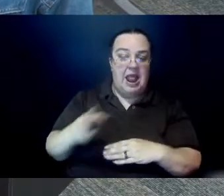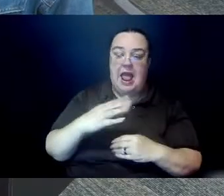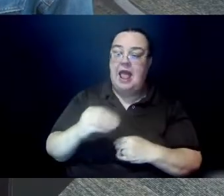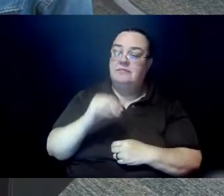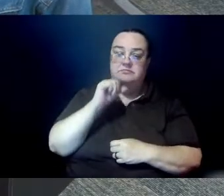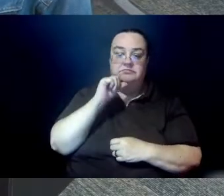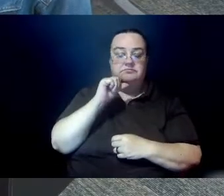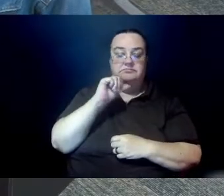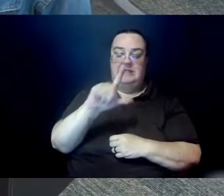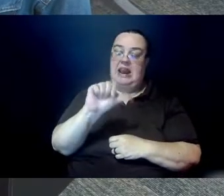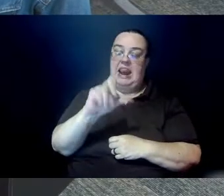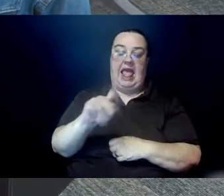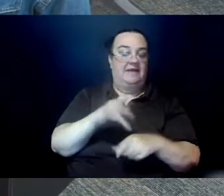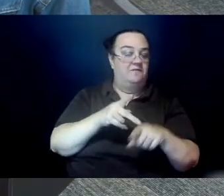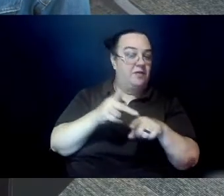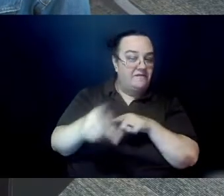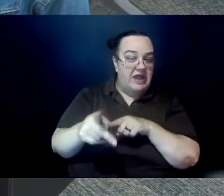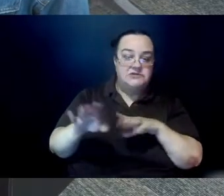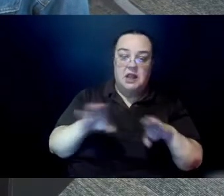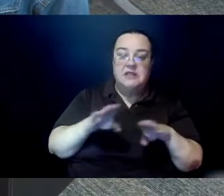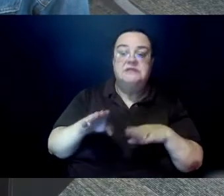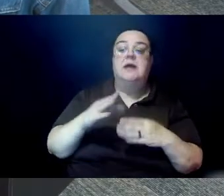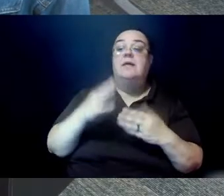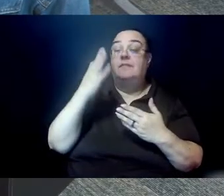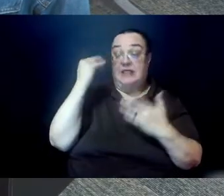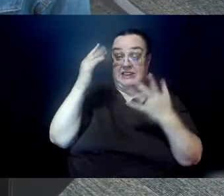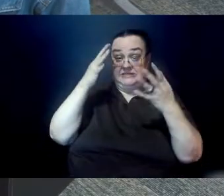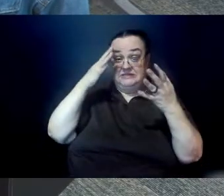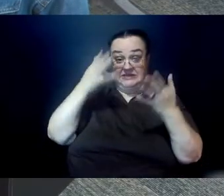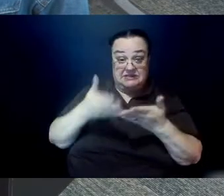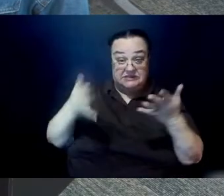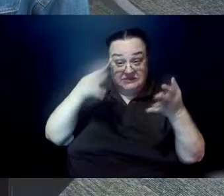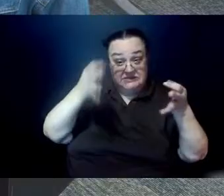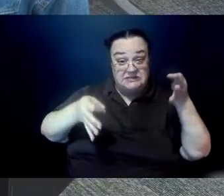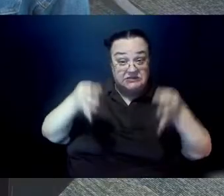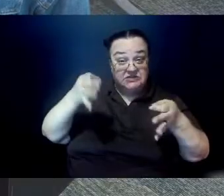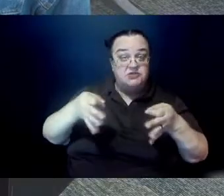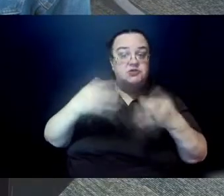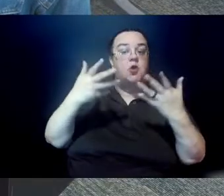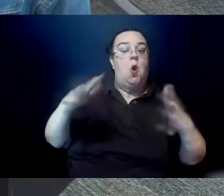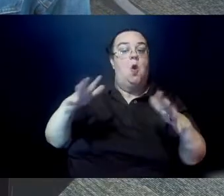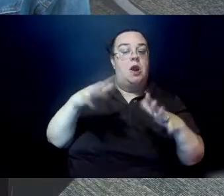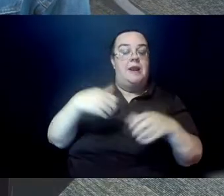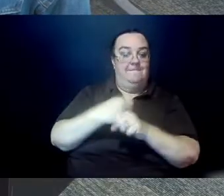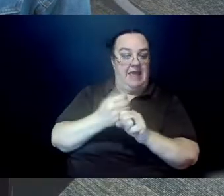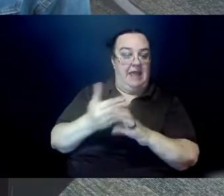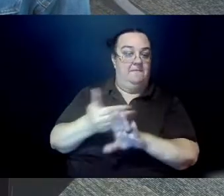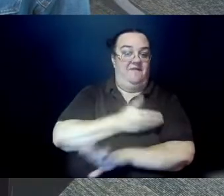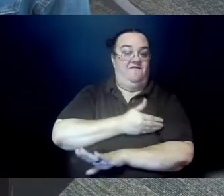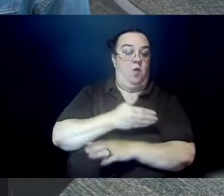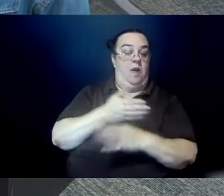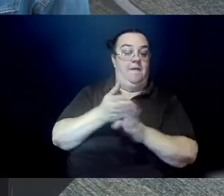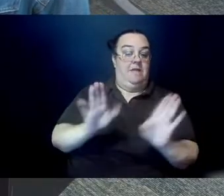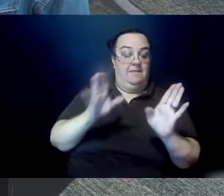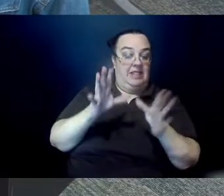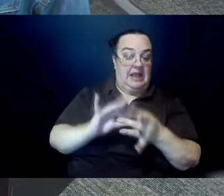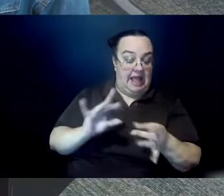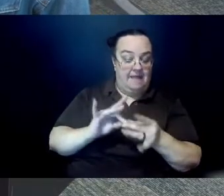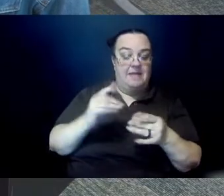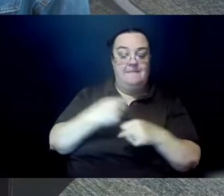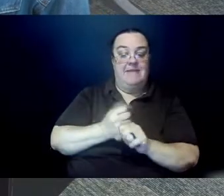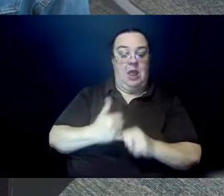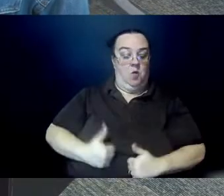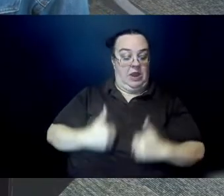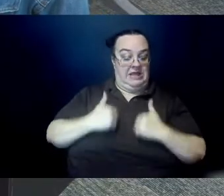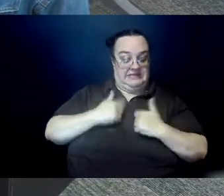professionalism. Given that decisions are already determined prior to public comment, leaves residents believing